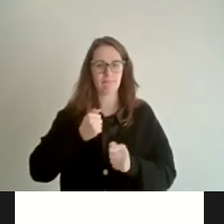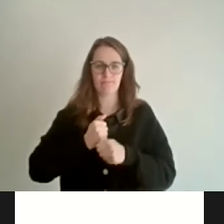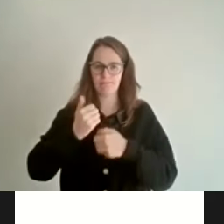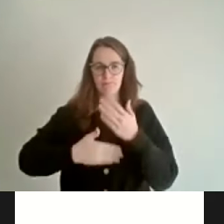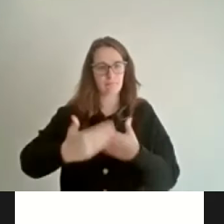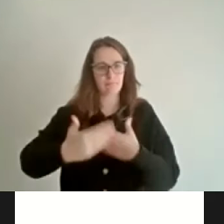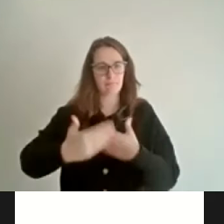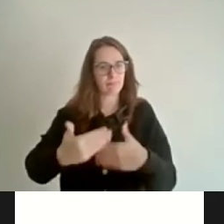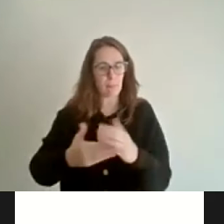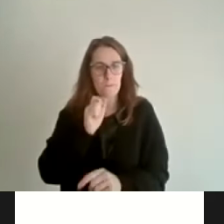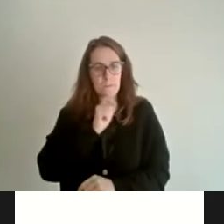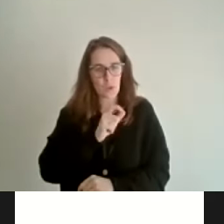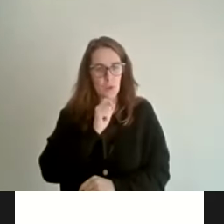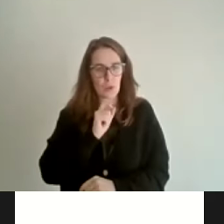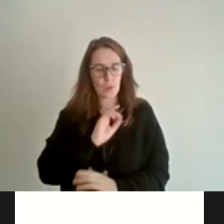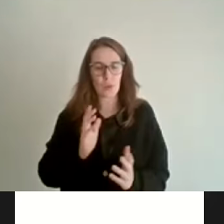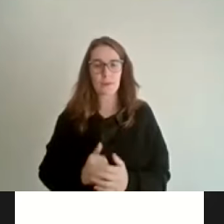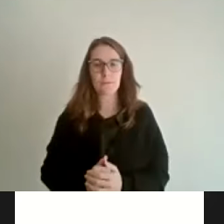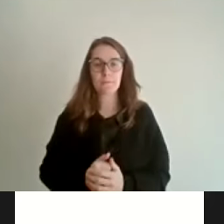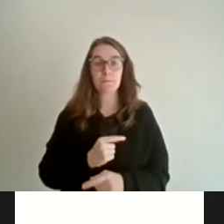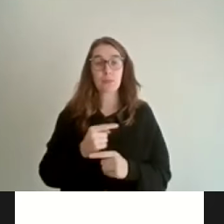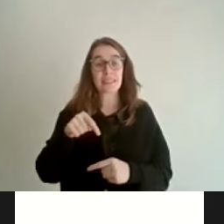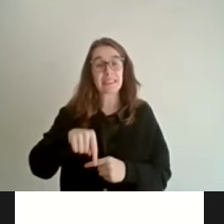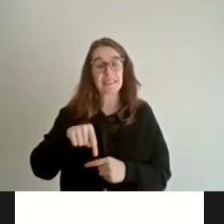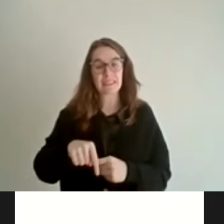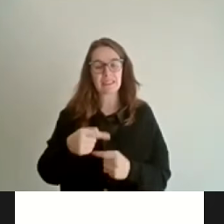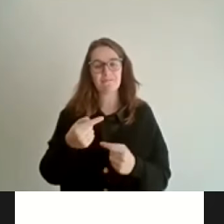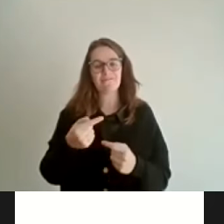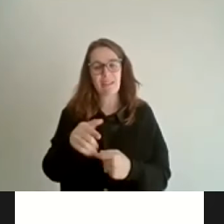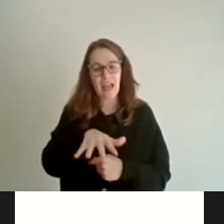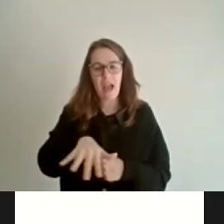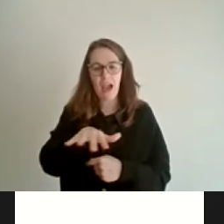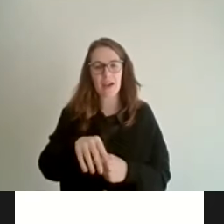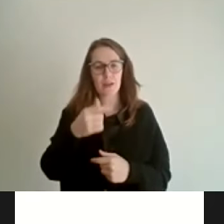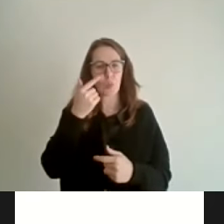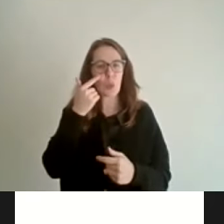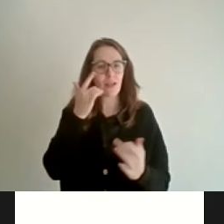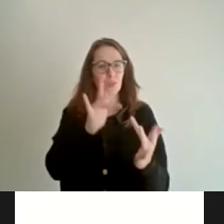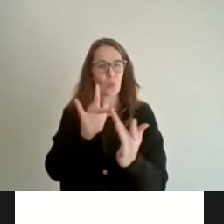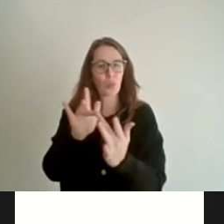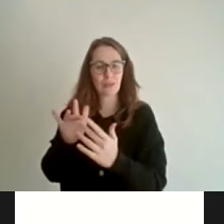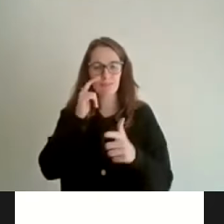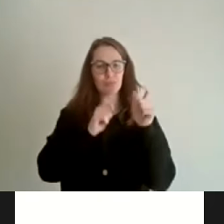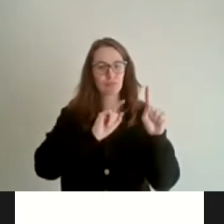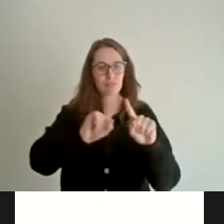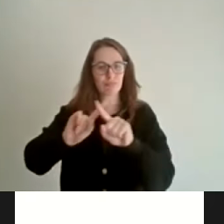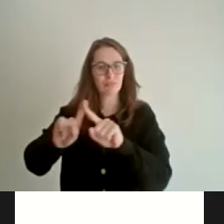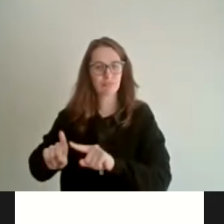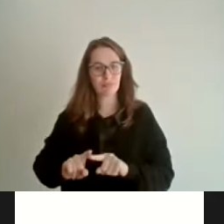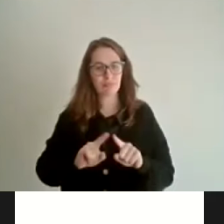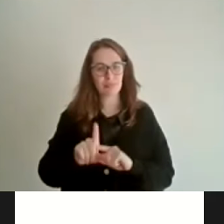field who shape the mindsets of people and shape